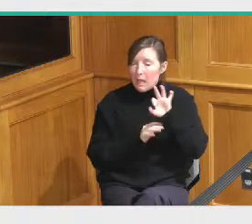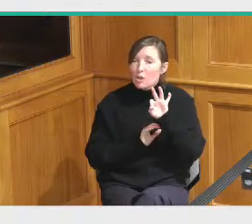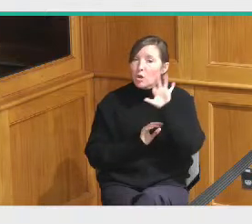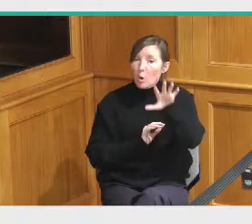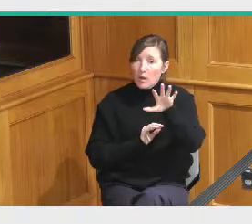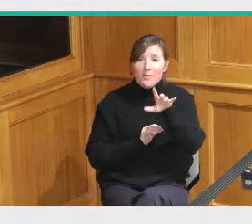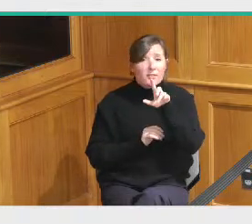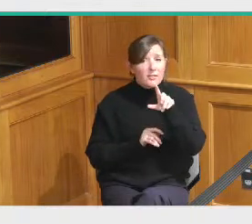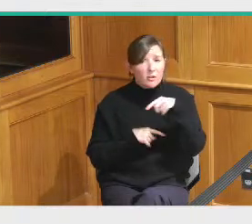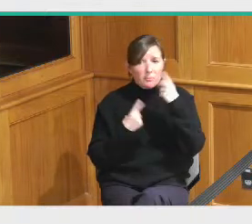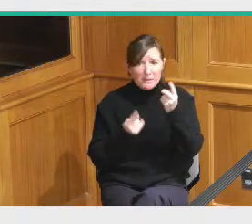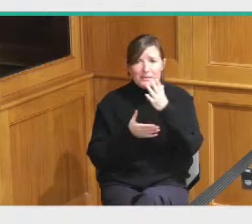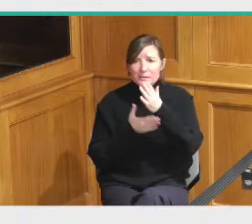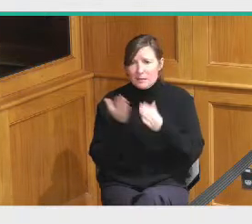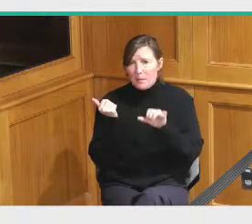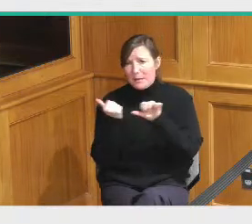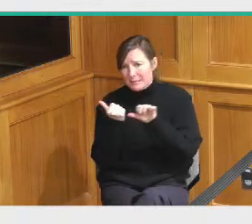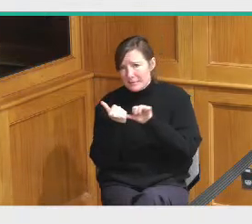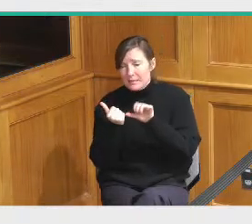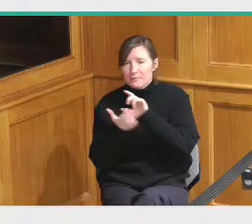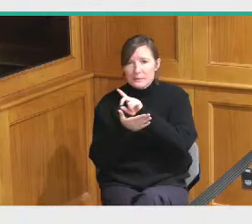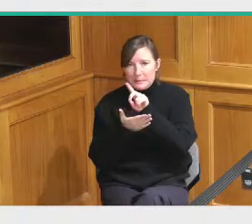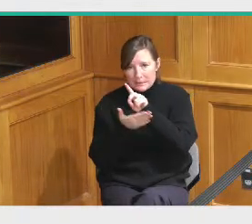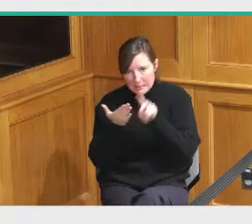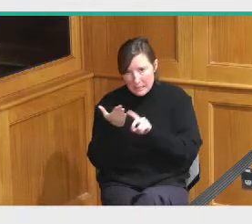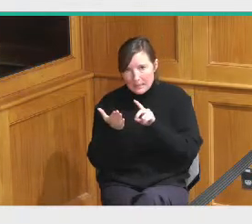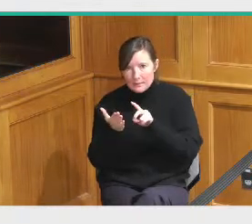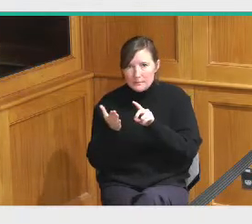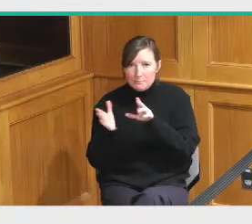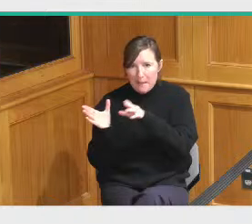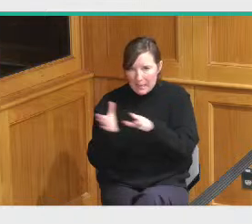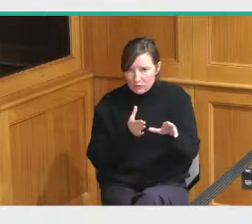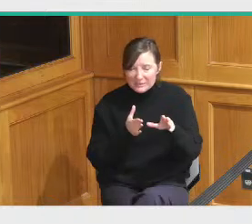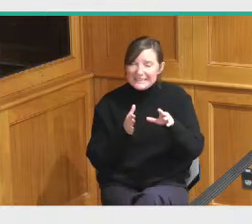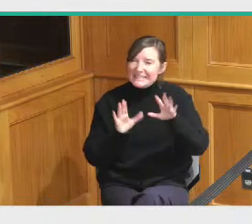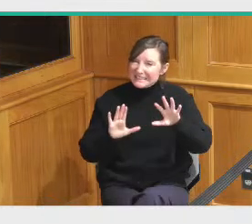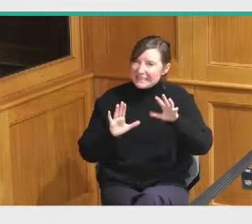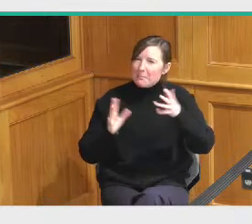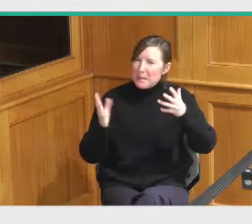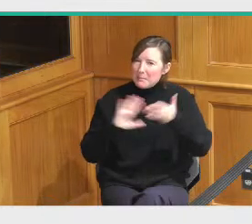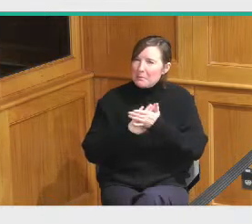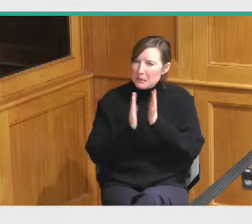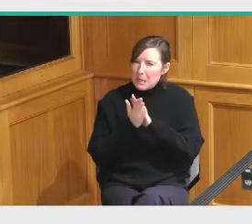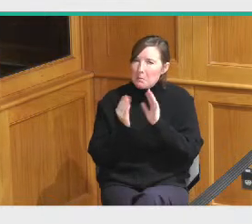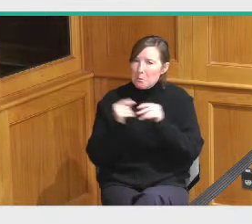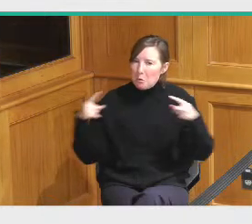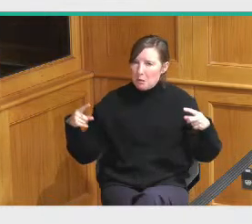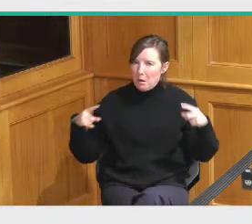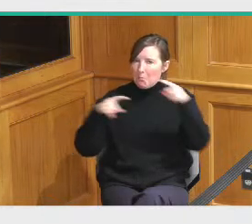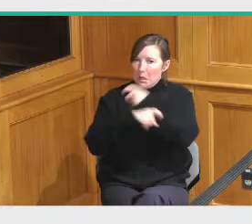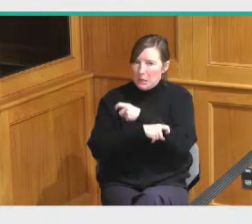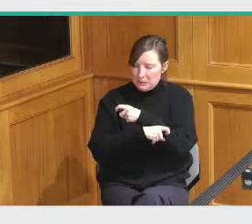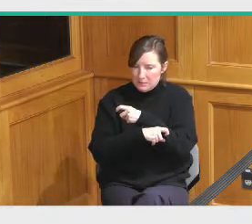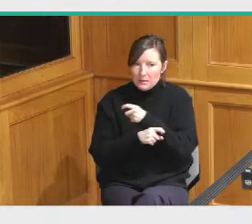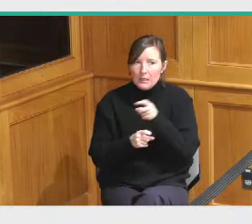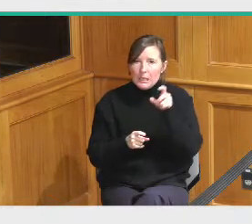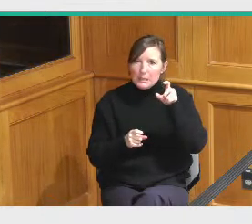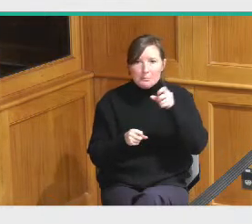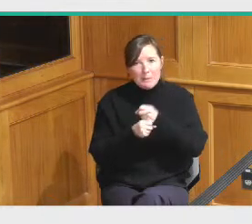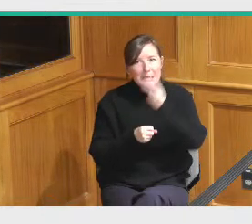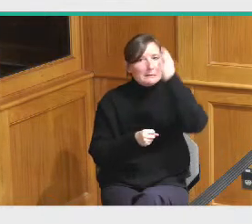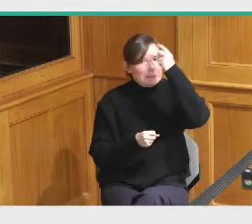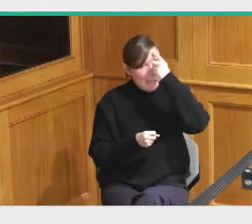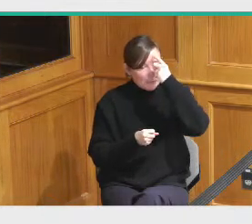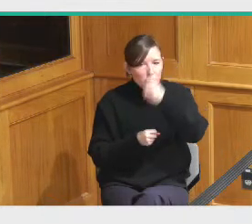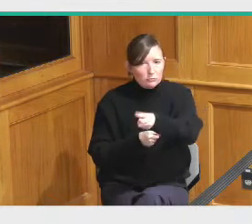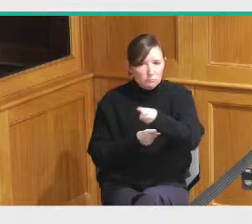bid packages that have gone out. So this is where we might have a very complex aspect of the project, and it makes sense to get some contractors on